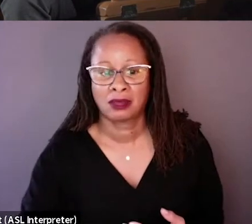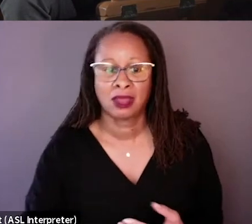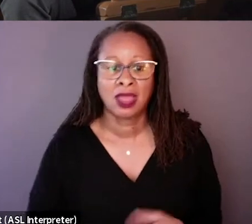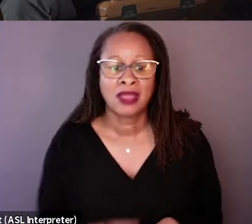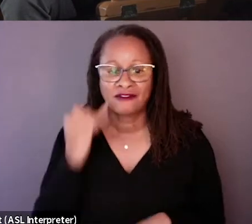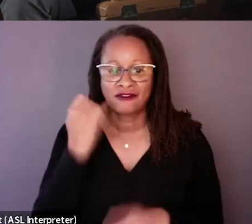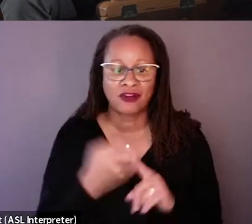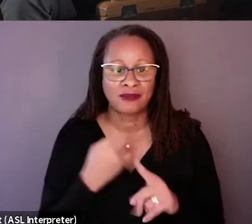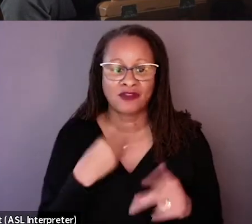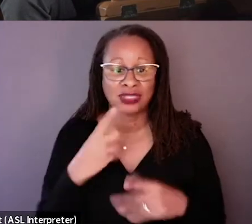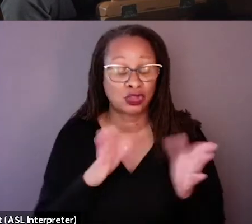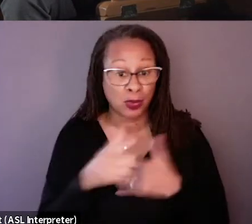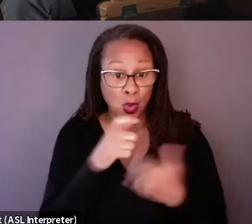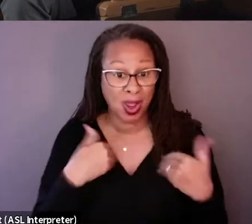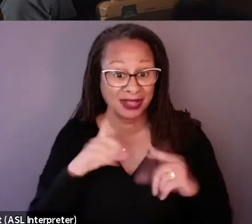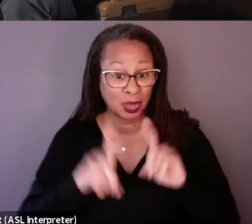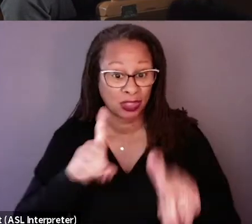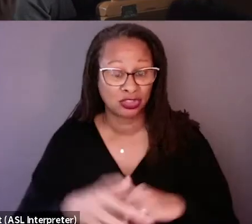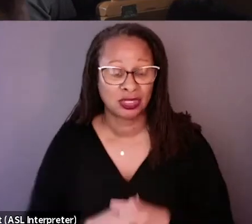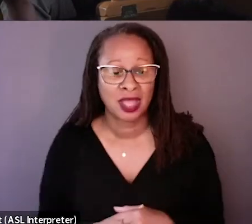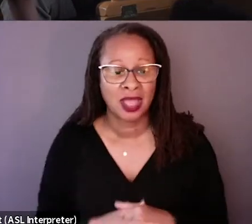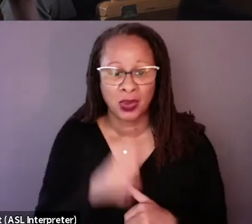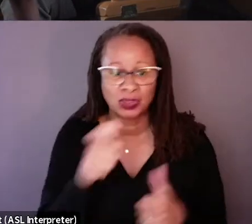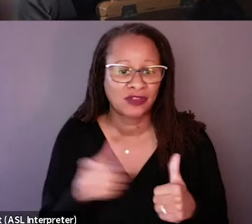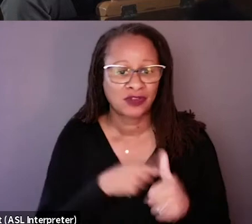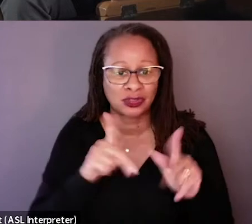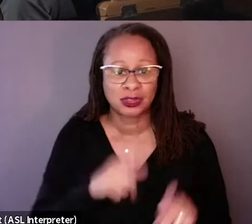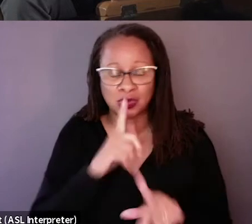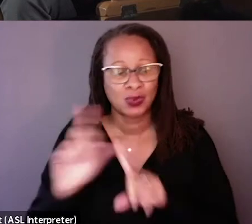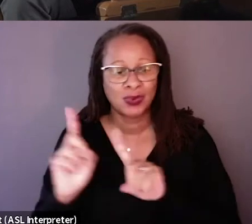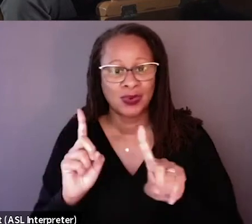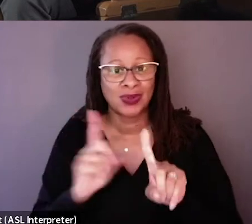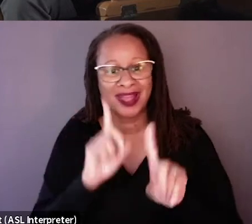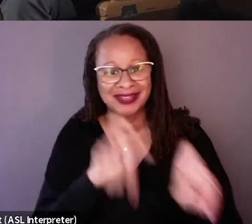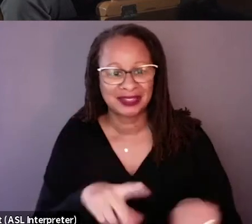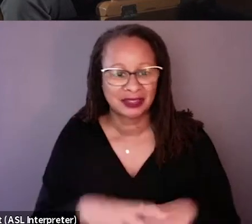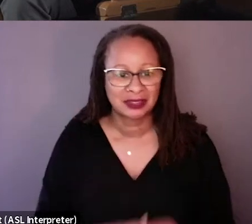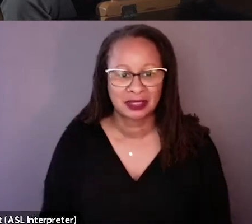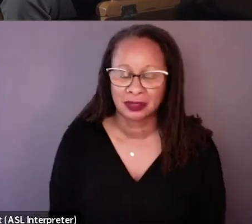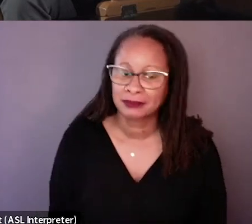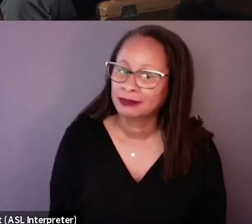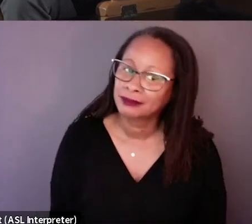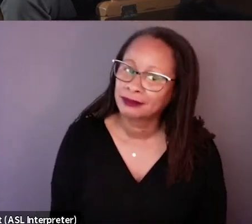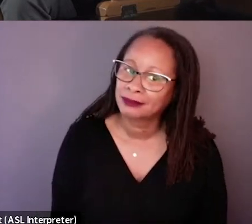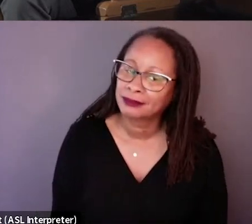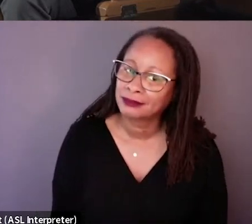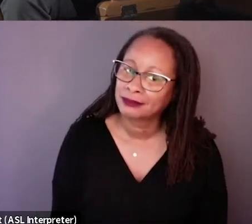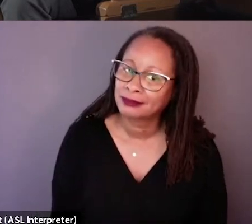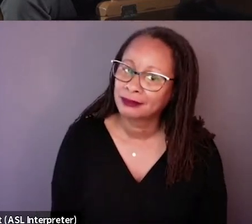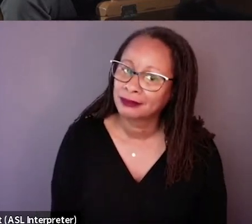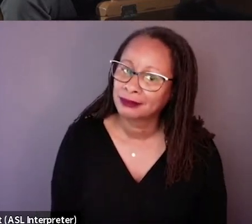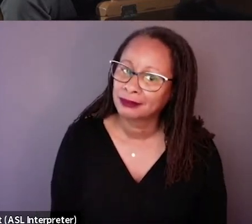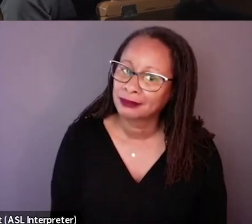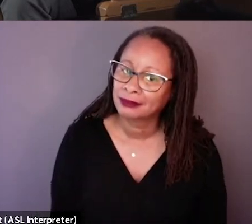a question, who would like to be our first questionnaire. Yes, right there. I was curious where how you came to know them in the first